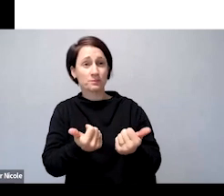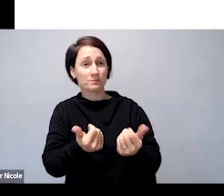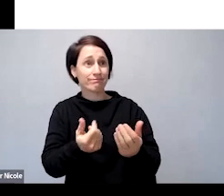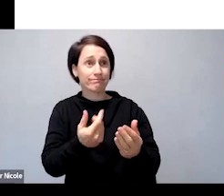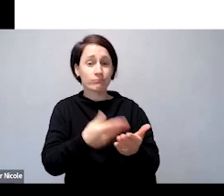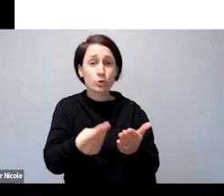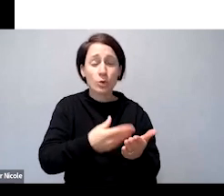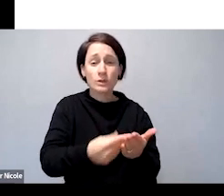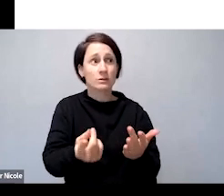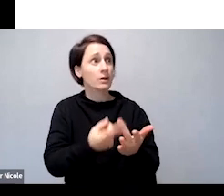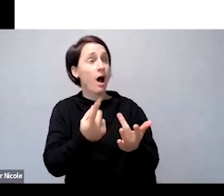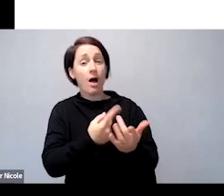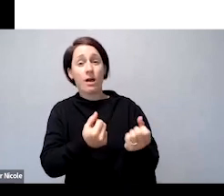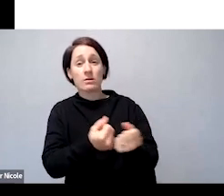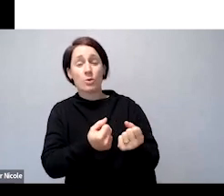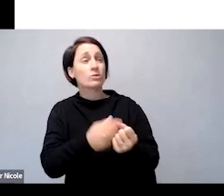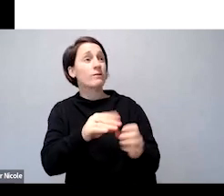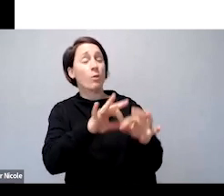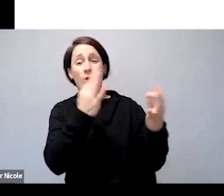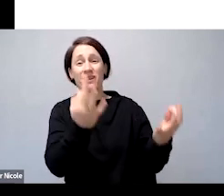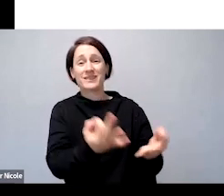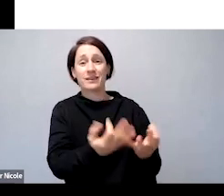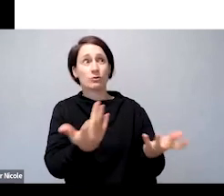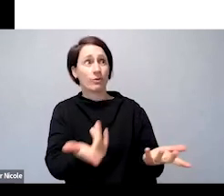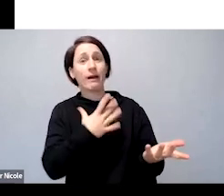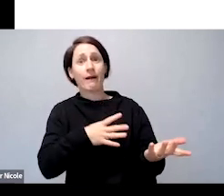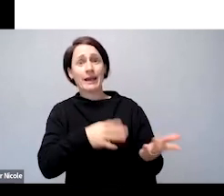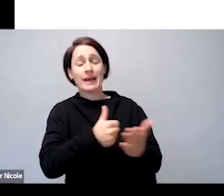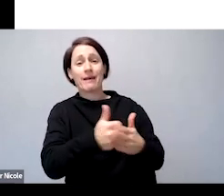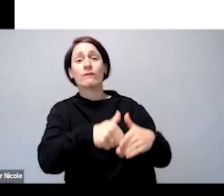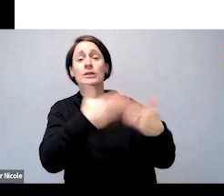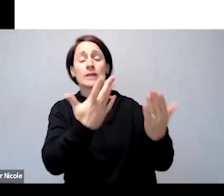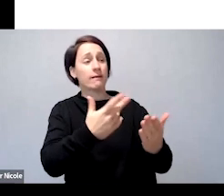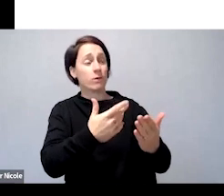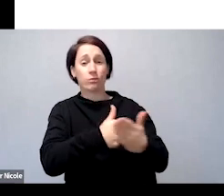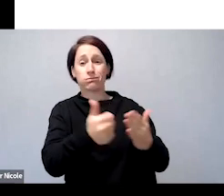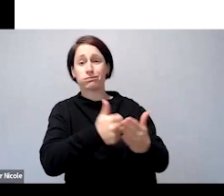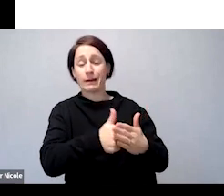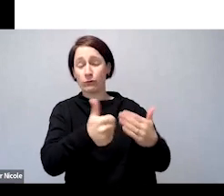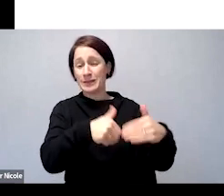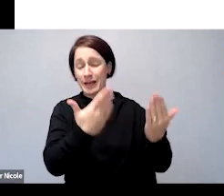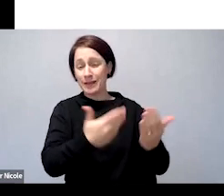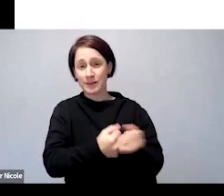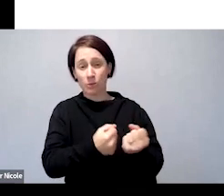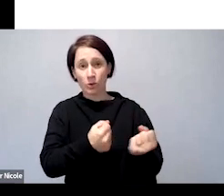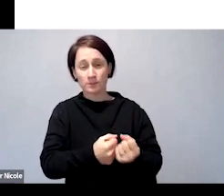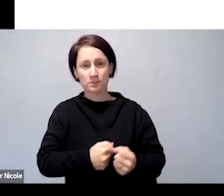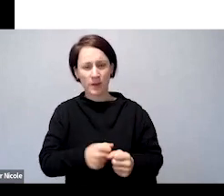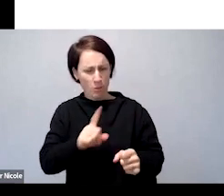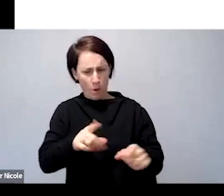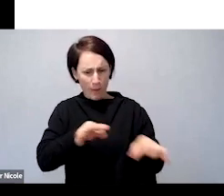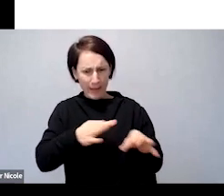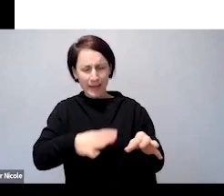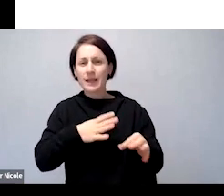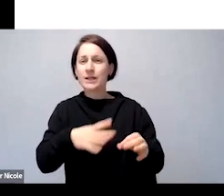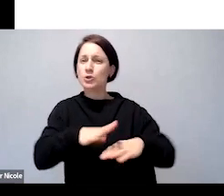they need from organizations that they rely on for routine care and support. And the planning that needs to happen to